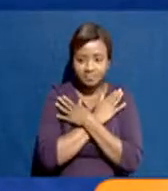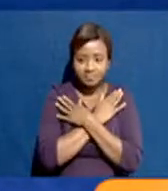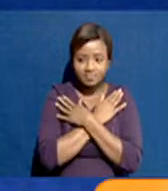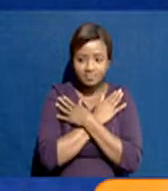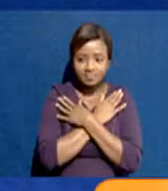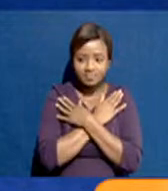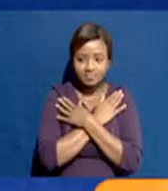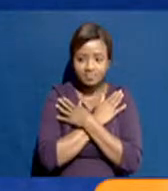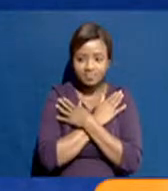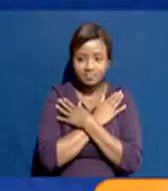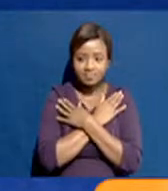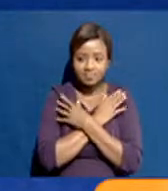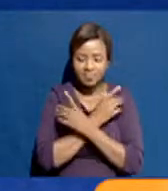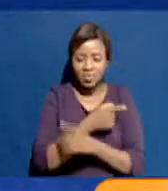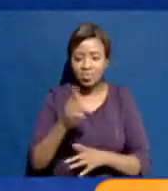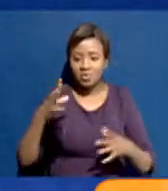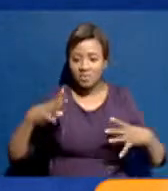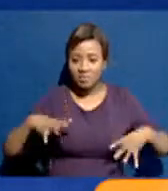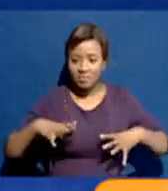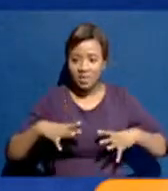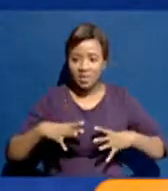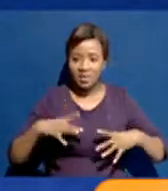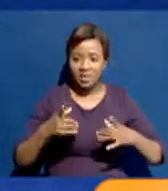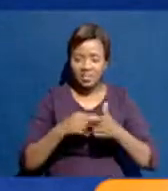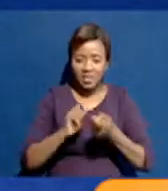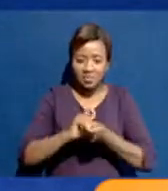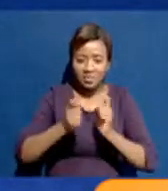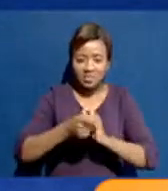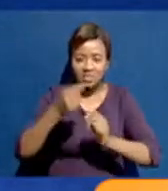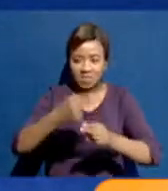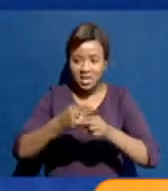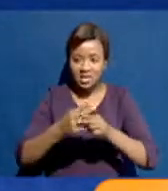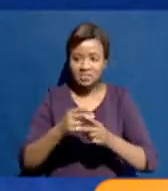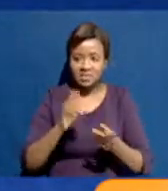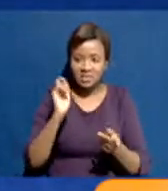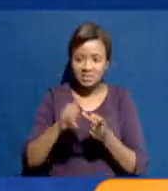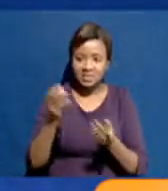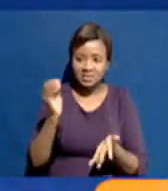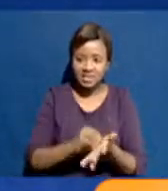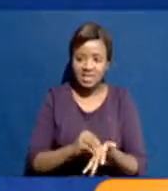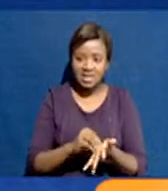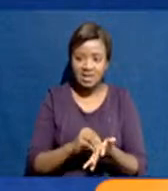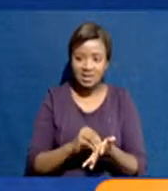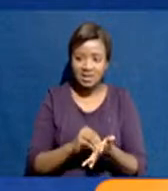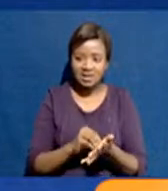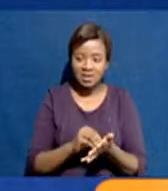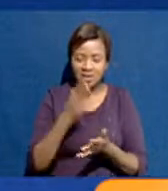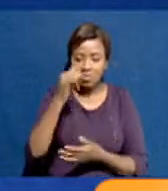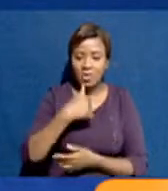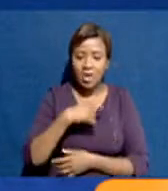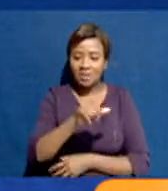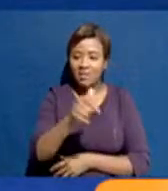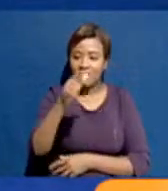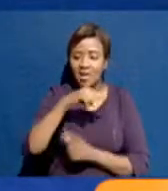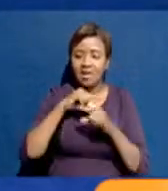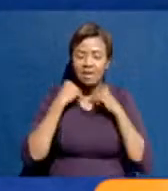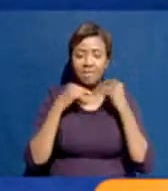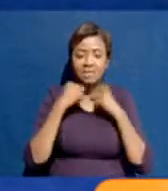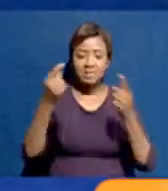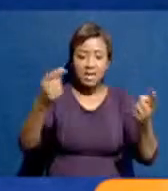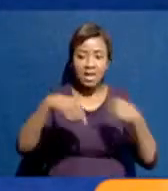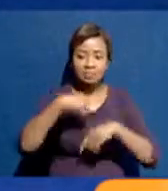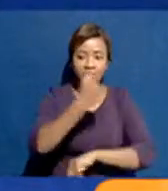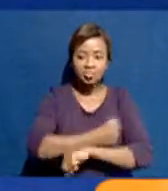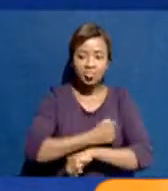we went to just for the midterm break, and we decided to swap names to test again and see if this happened, because there was a pastor who came to the school and said, one of